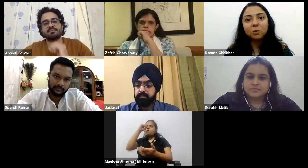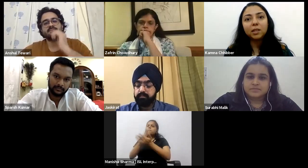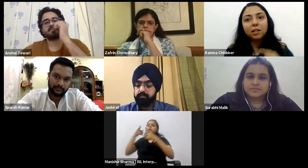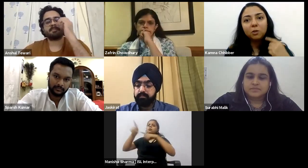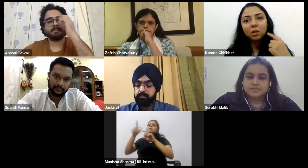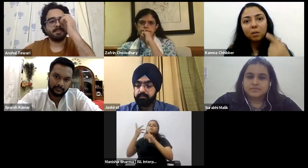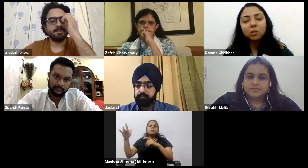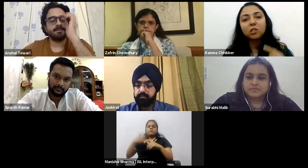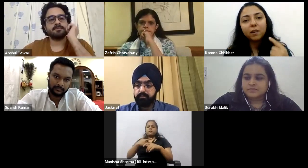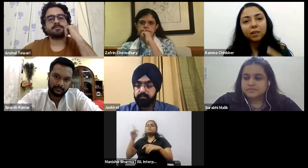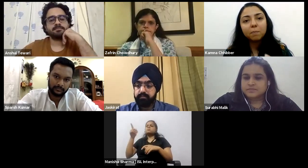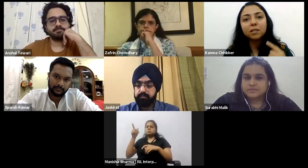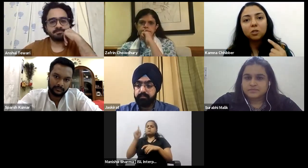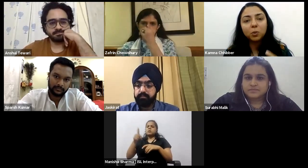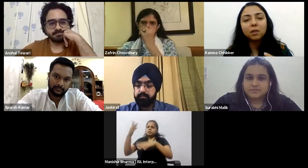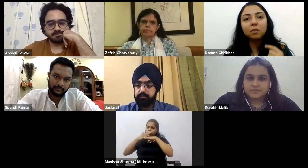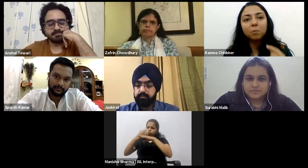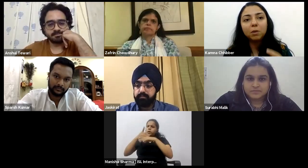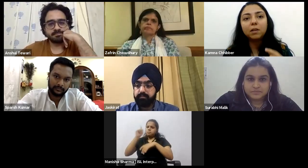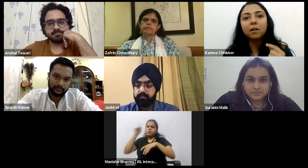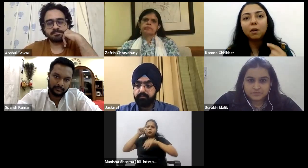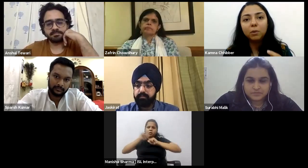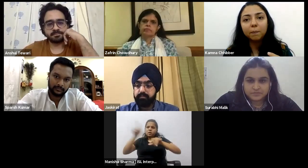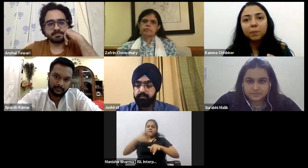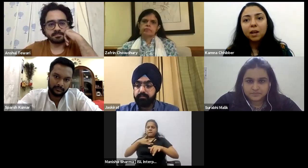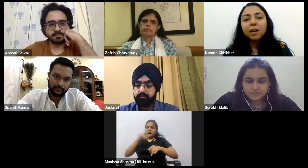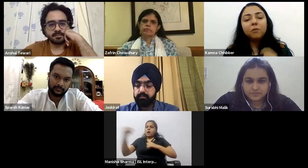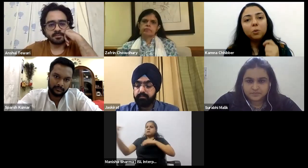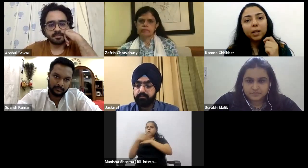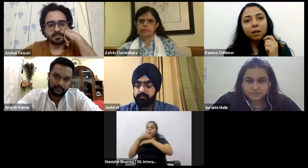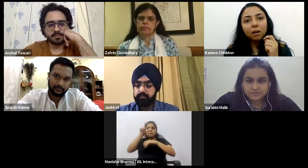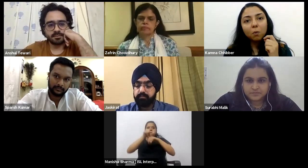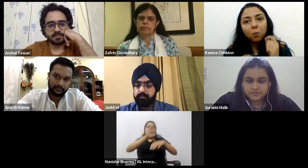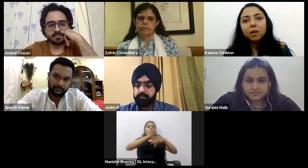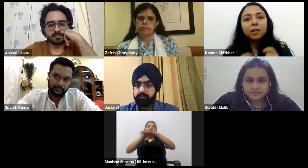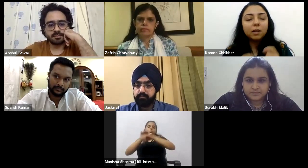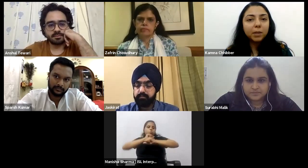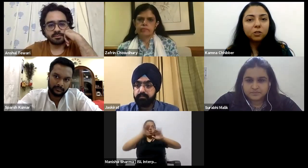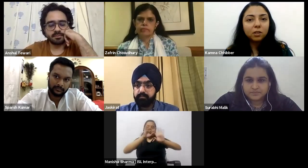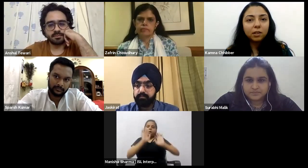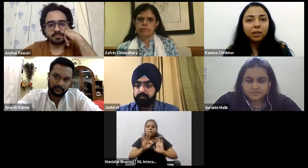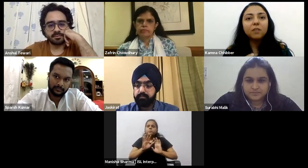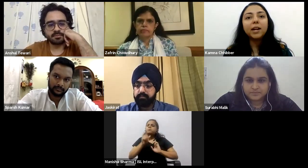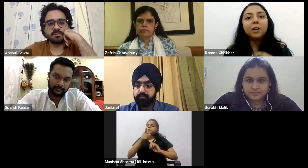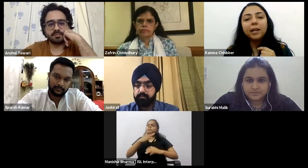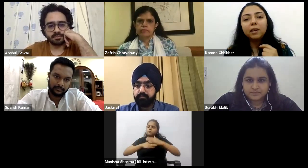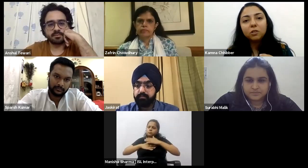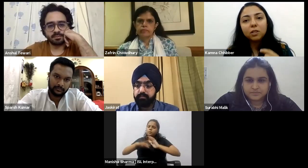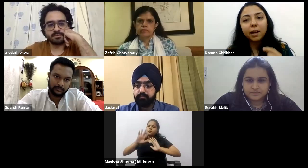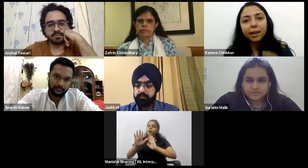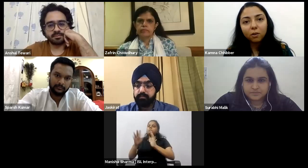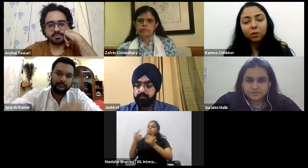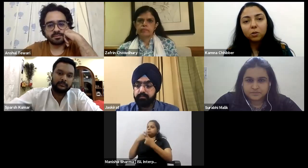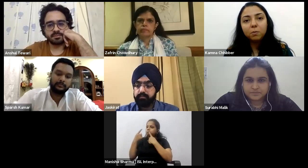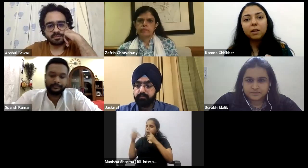that, okay, they need to keep on sharing that message with other people around them. If you can work a little patiently and try to engage